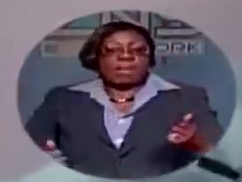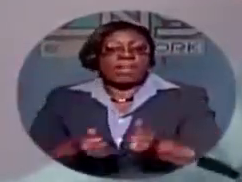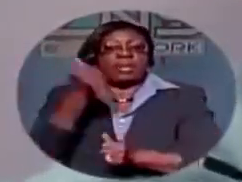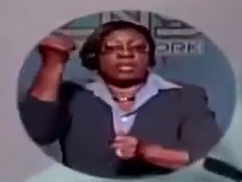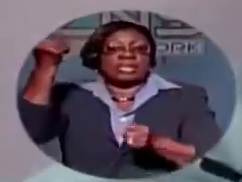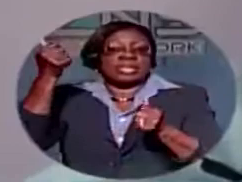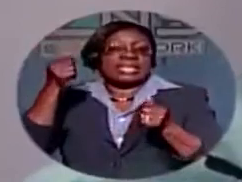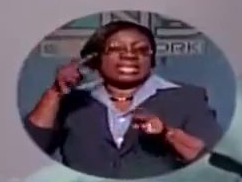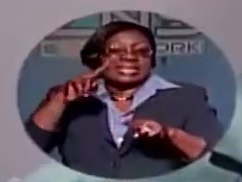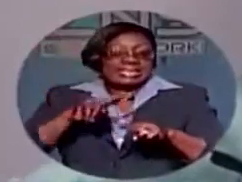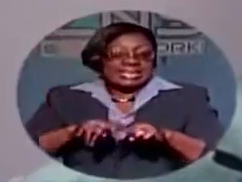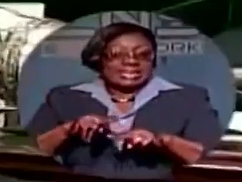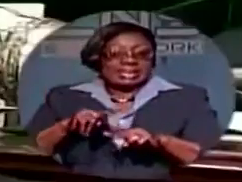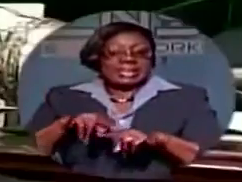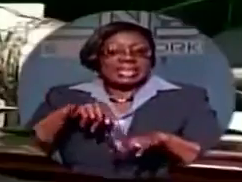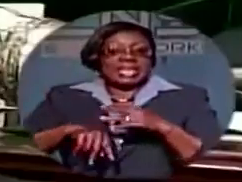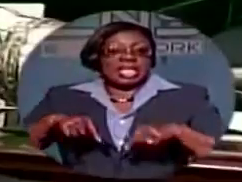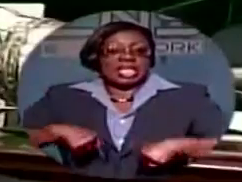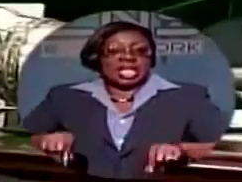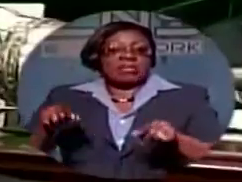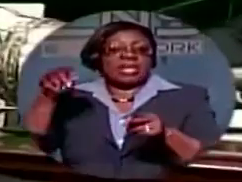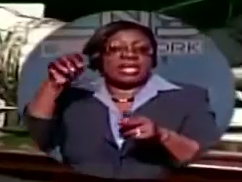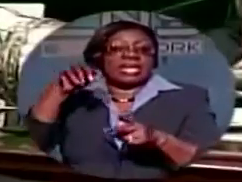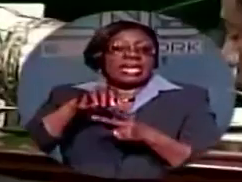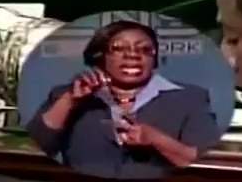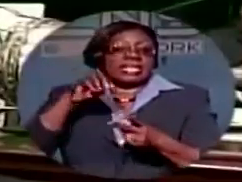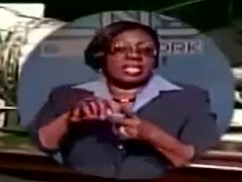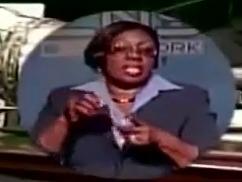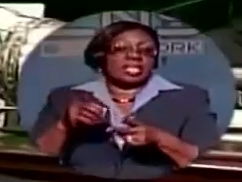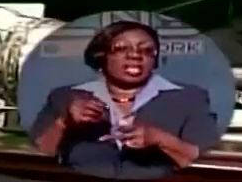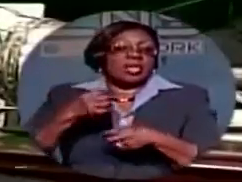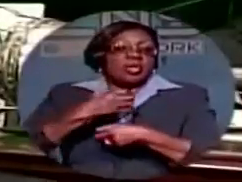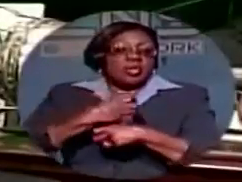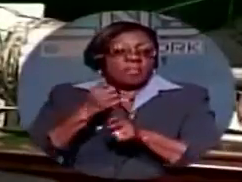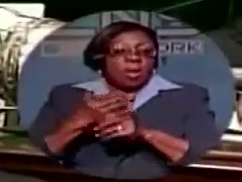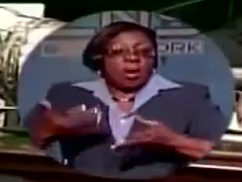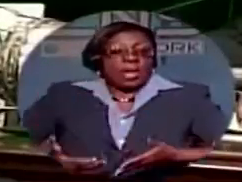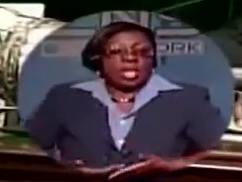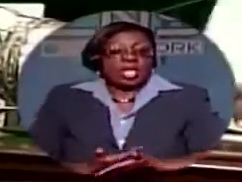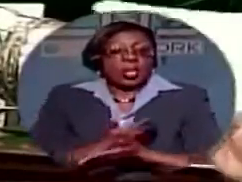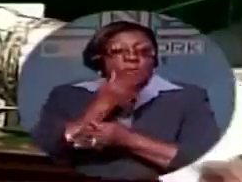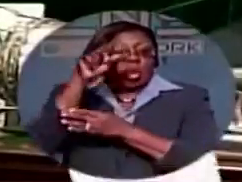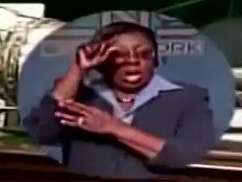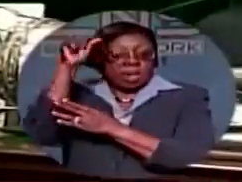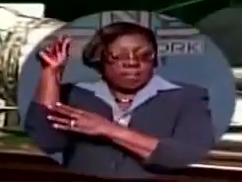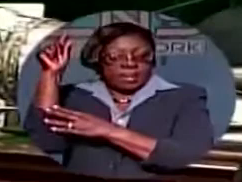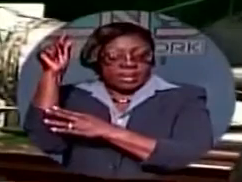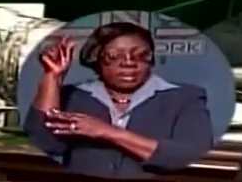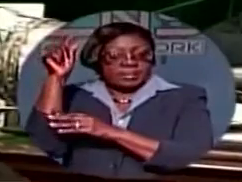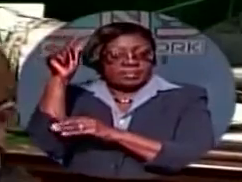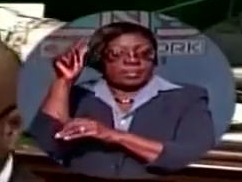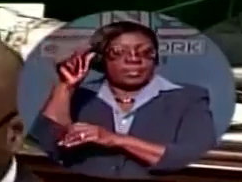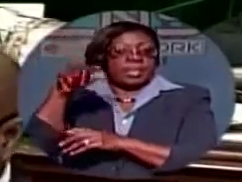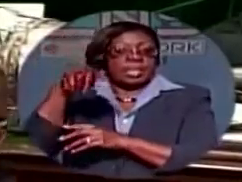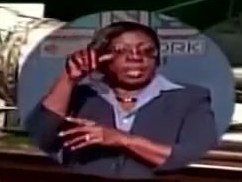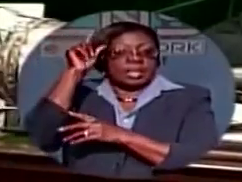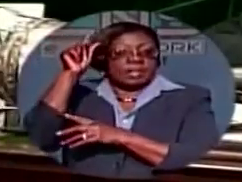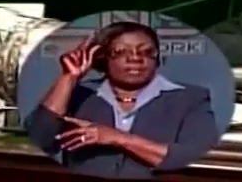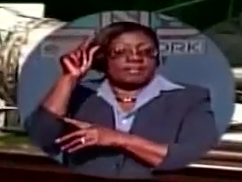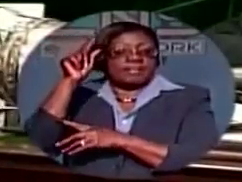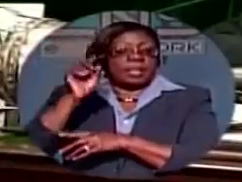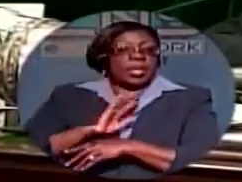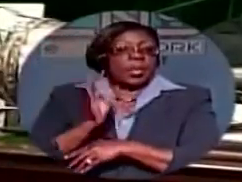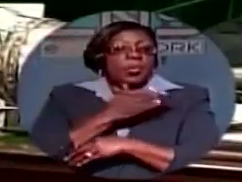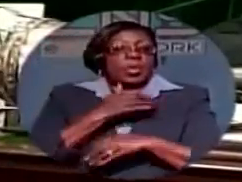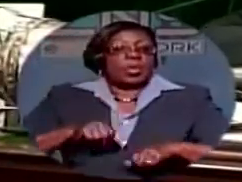elections to form a government. Minister Turnquest says the FNM administration is comfortable it was able to complete its legislative agenda. We